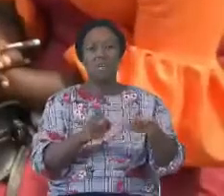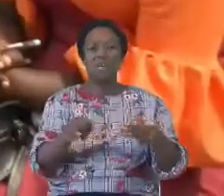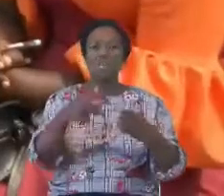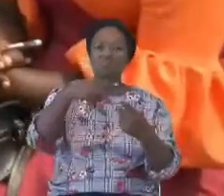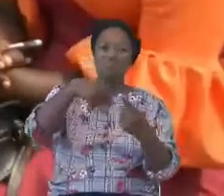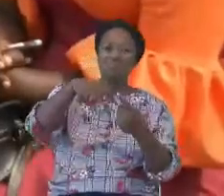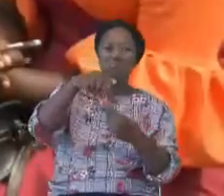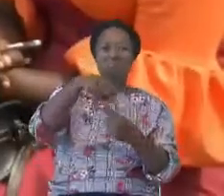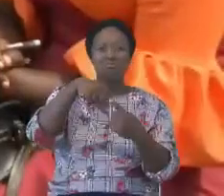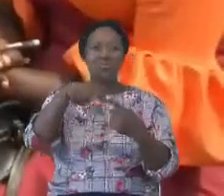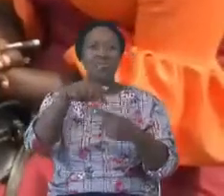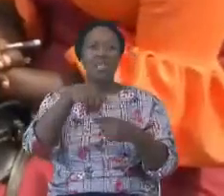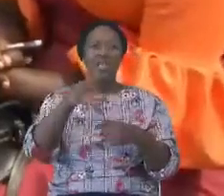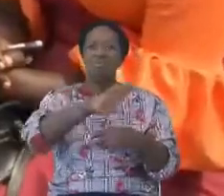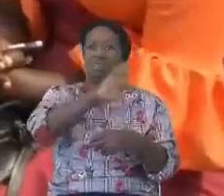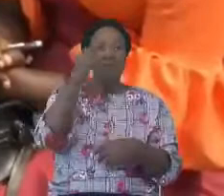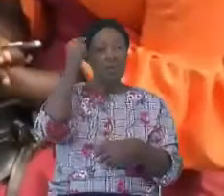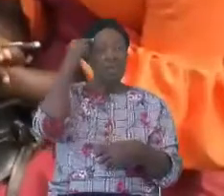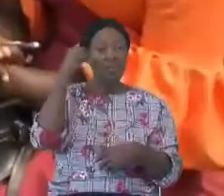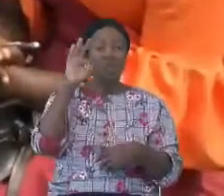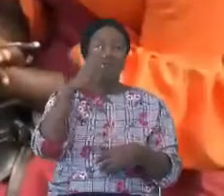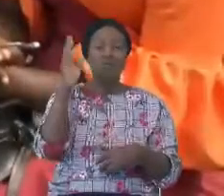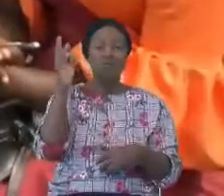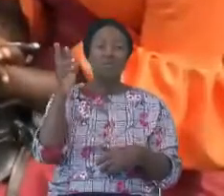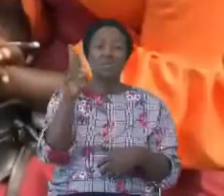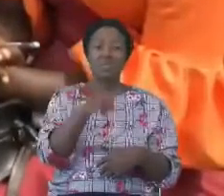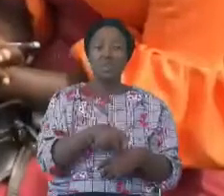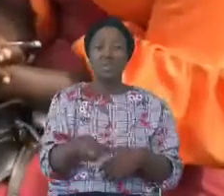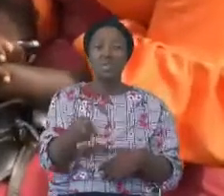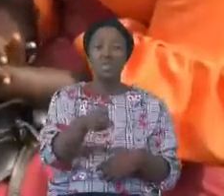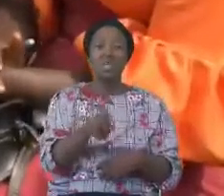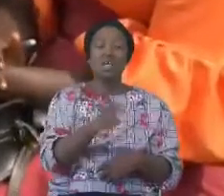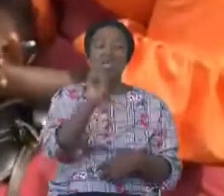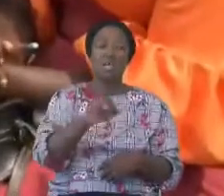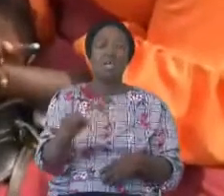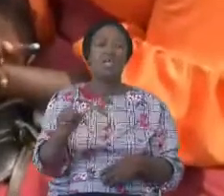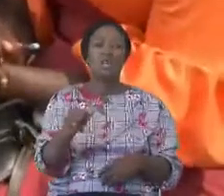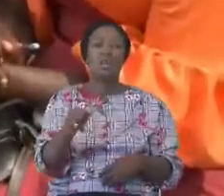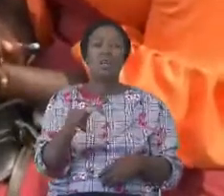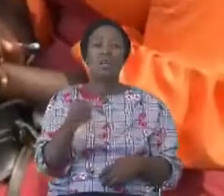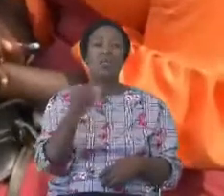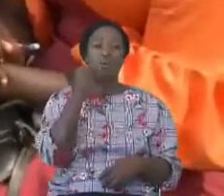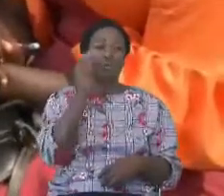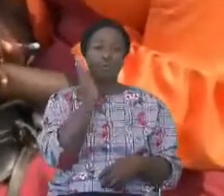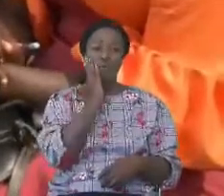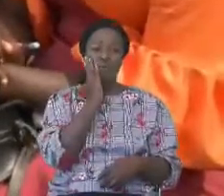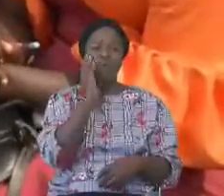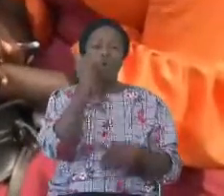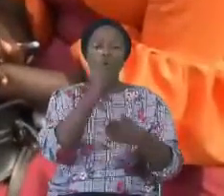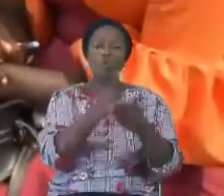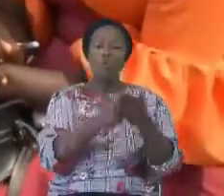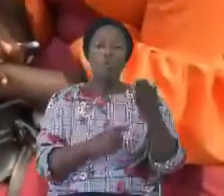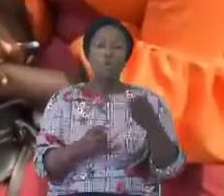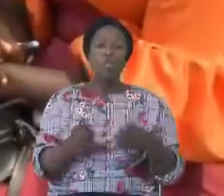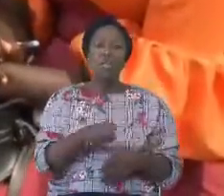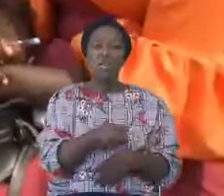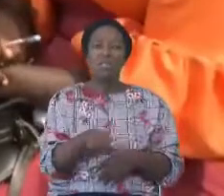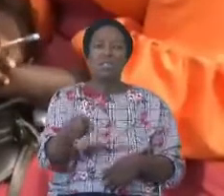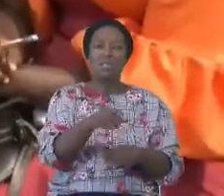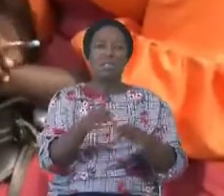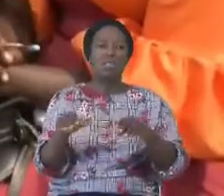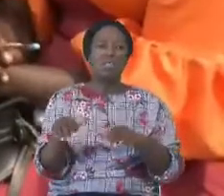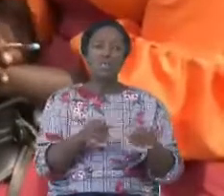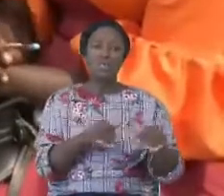they were still walking about, and they didn't think of their eternal destiny. What